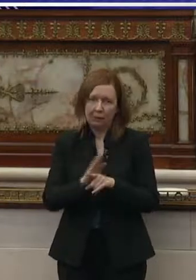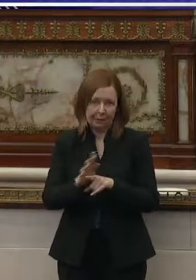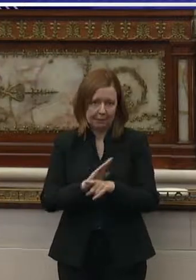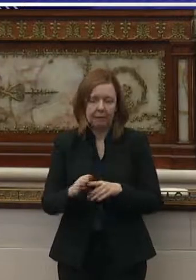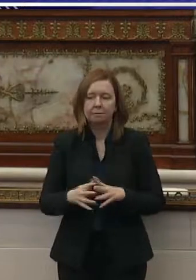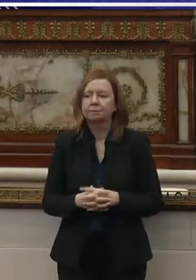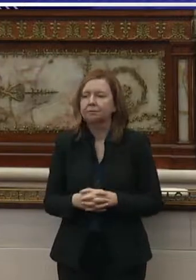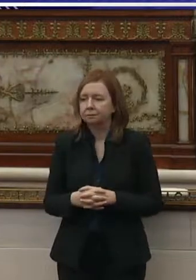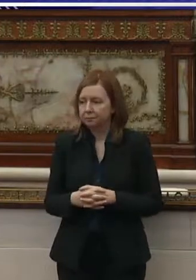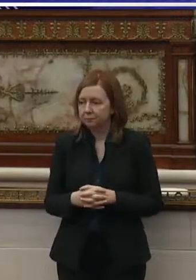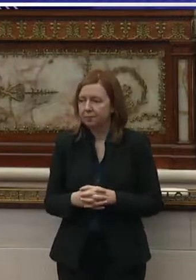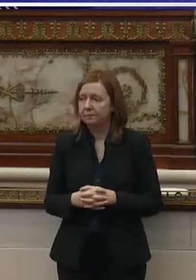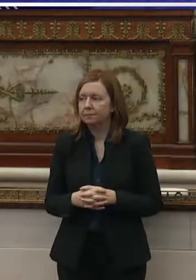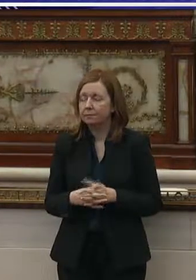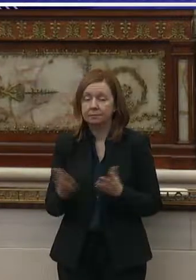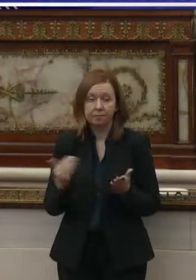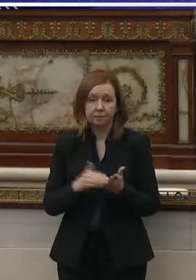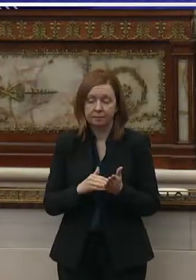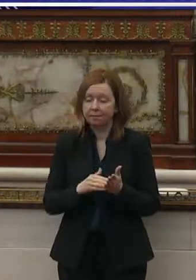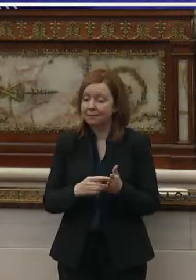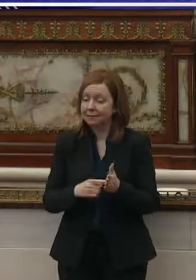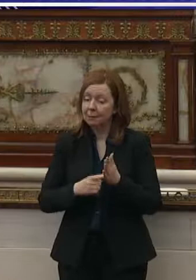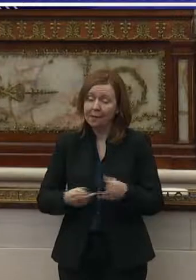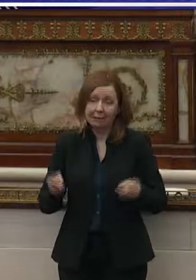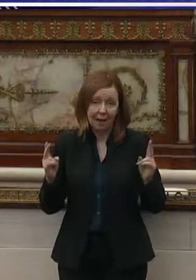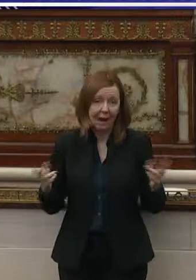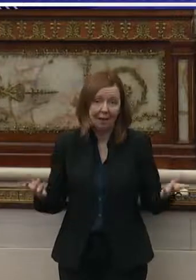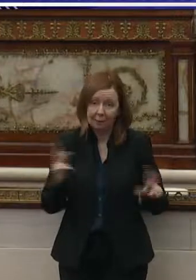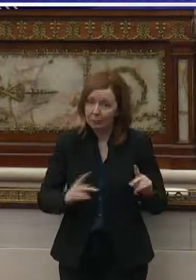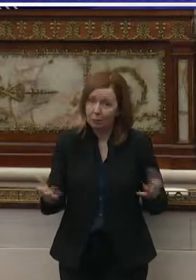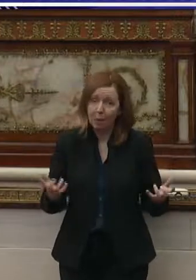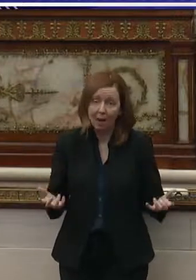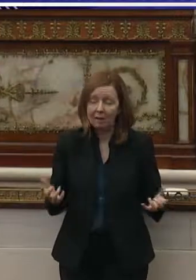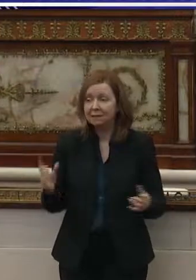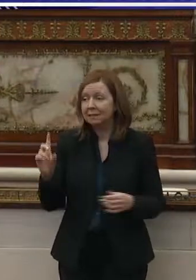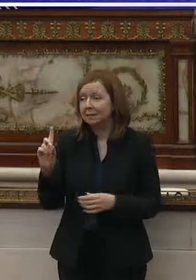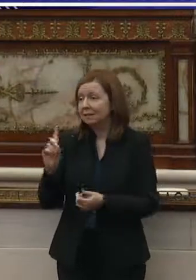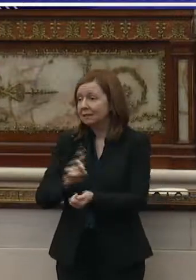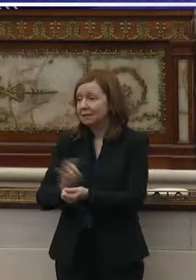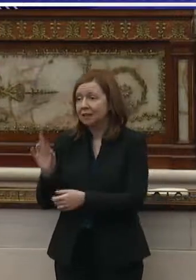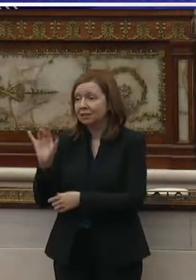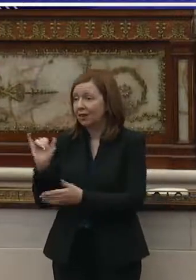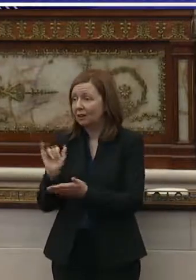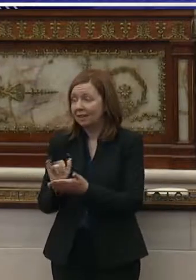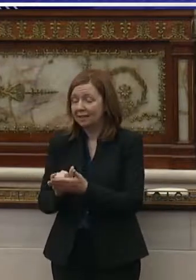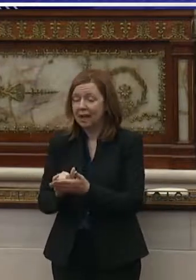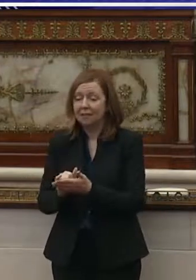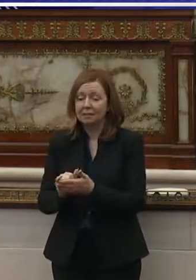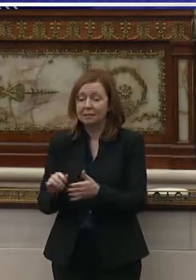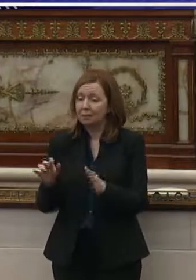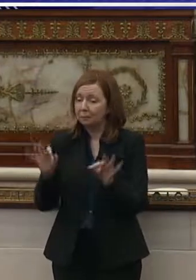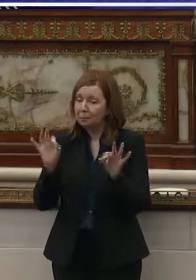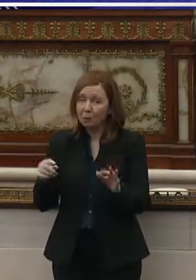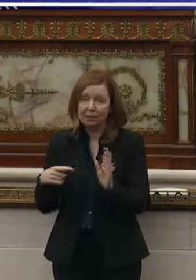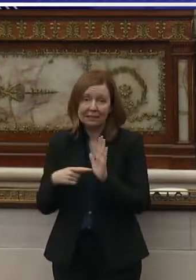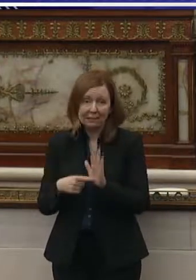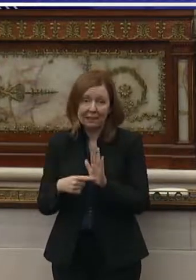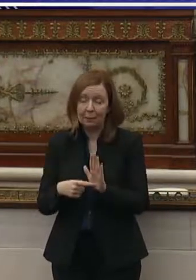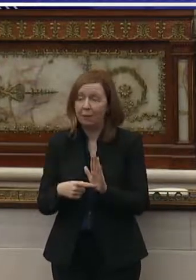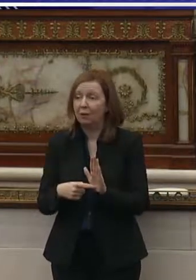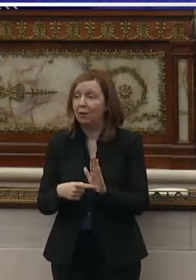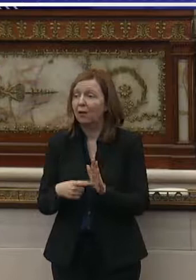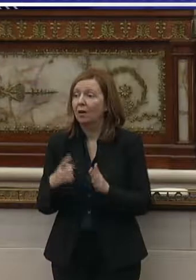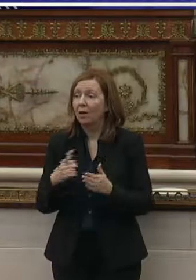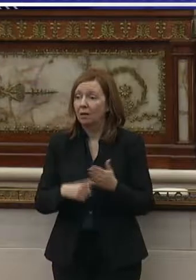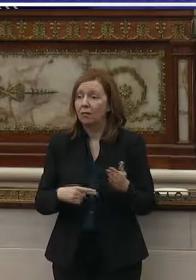So, but again, the demand is high. I think, Dr. Farley, that is a perfect example of